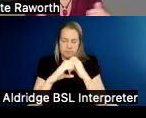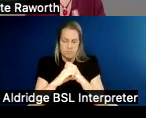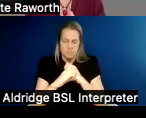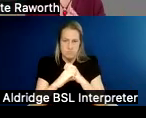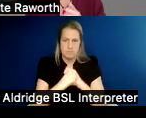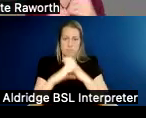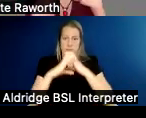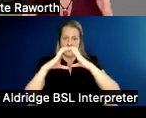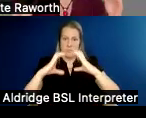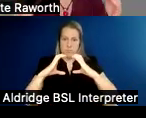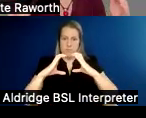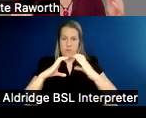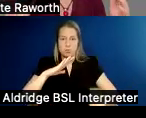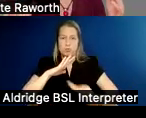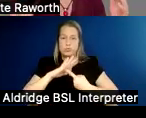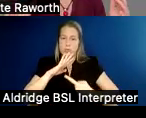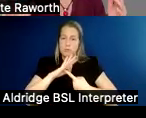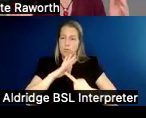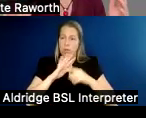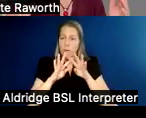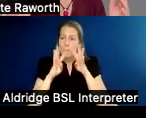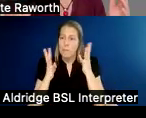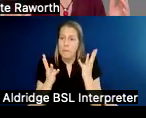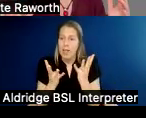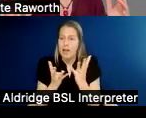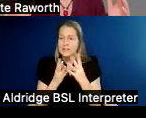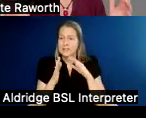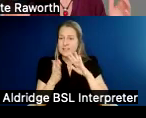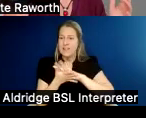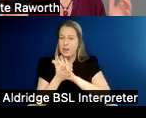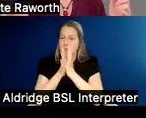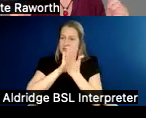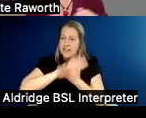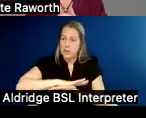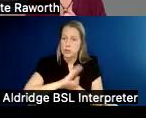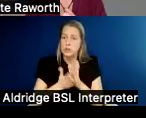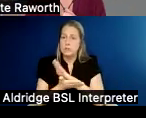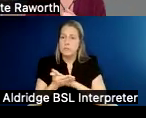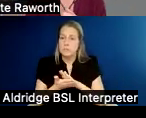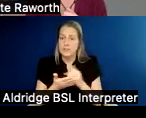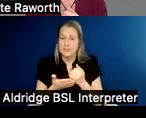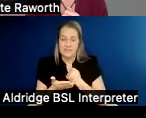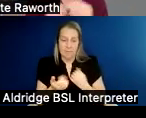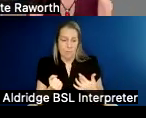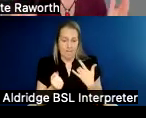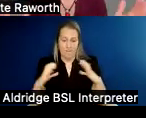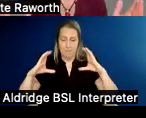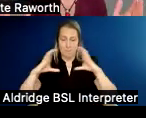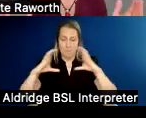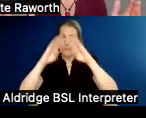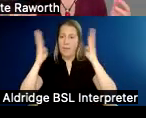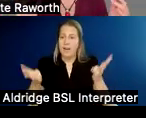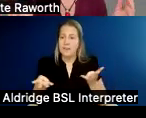planetary degradation where we are running down the life supporting systems of this only known living planet. However